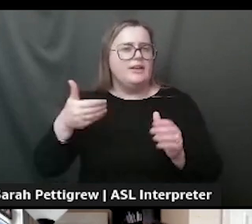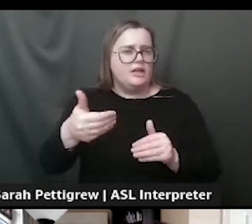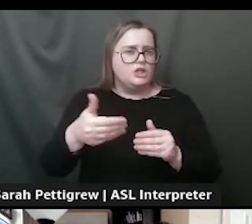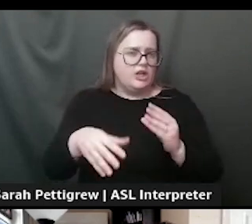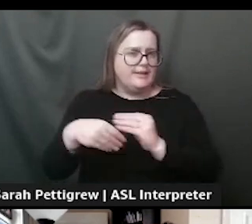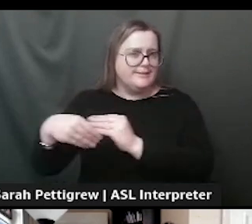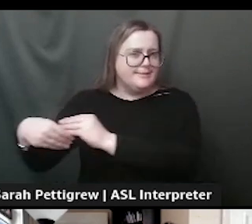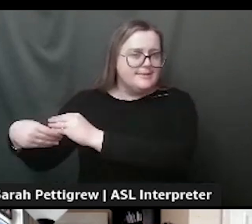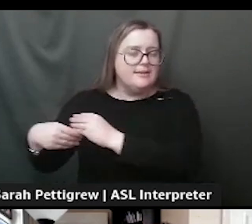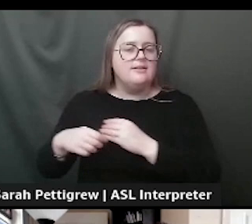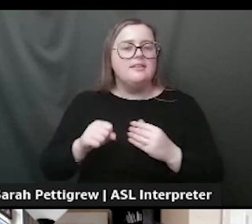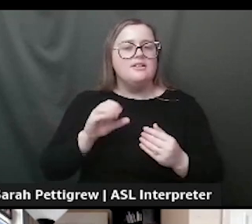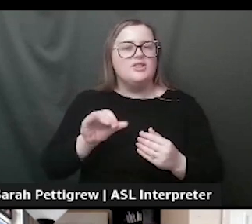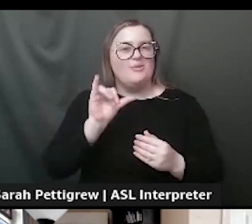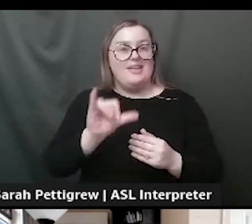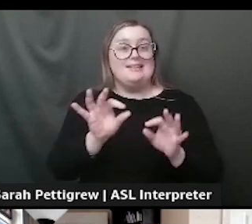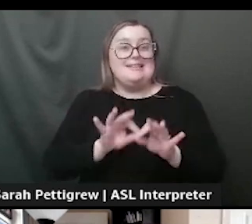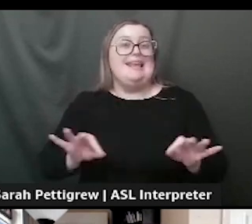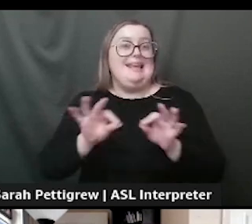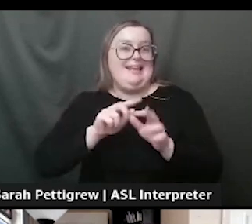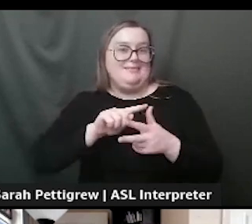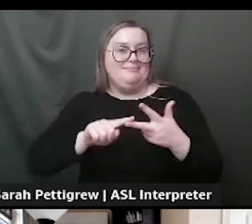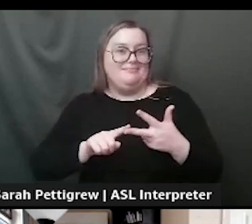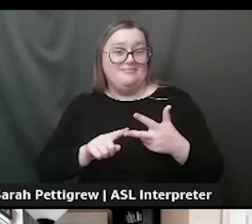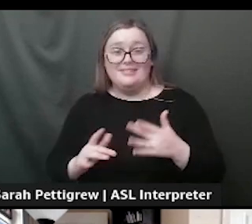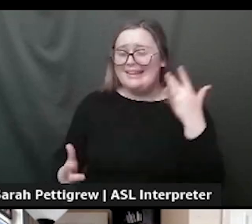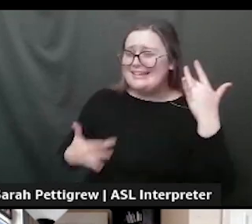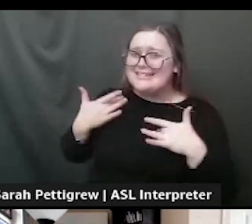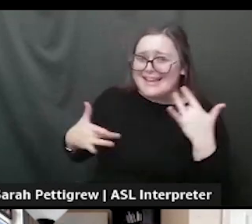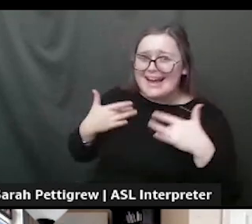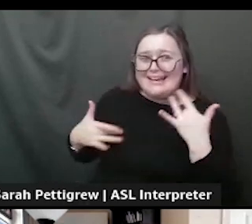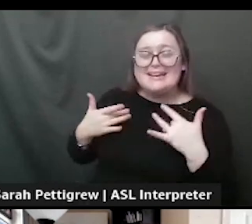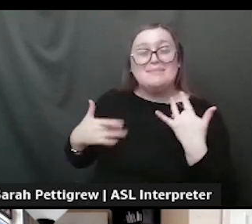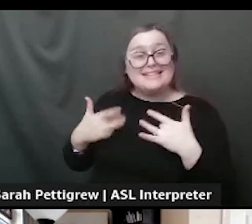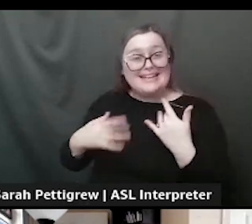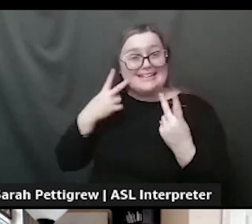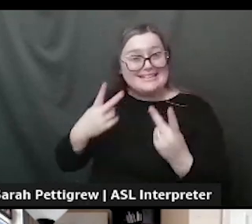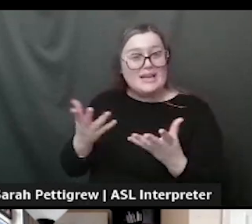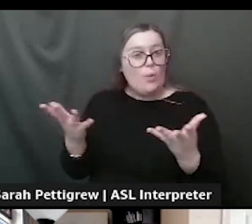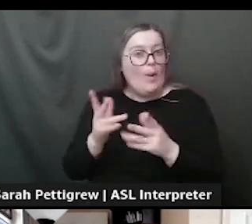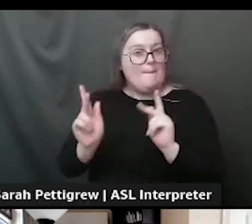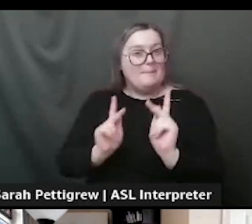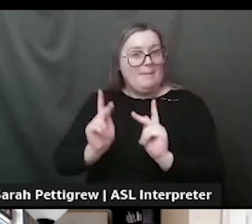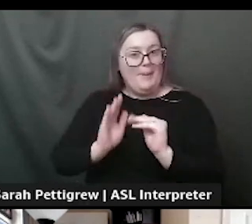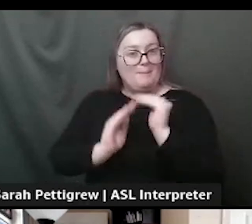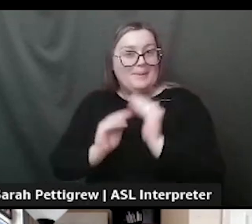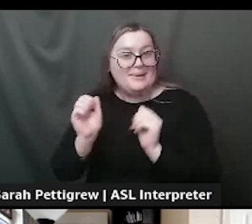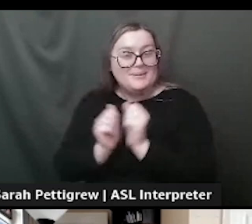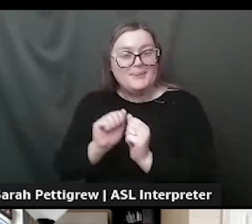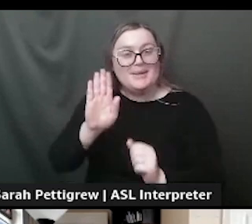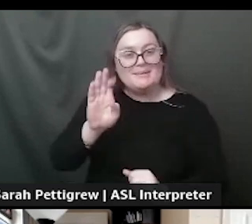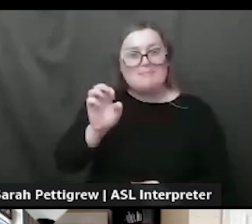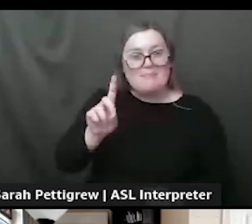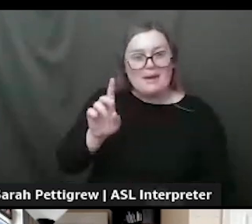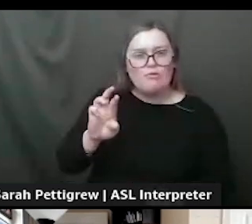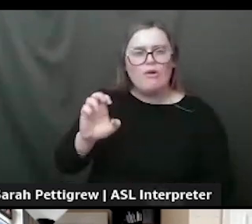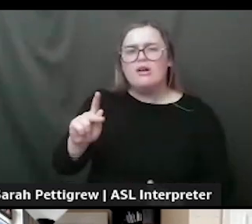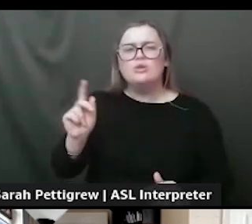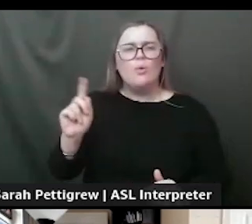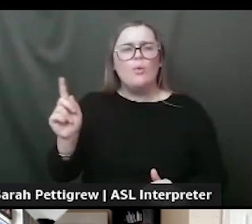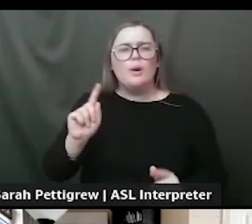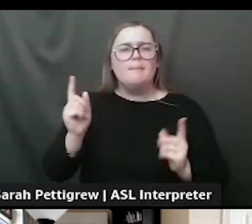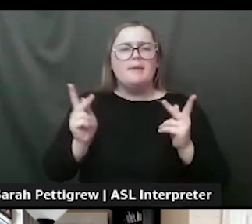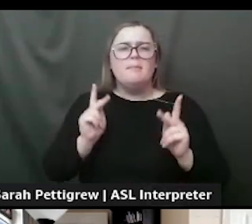say. This is so exciting. I'm really excited to see what people build with Bedrock. So where can people go if they want to go and get